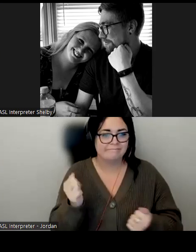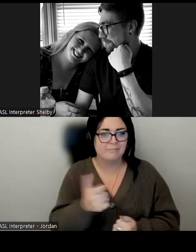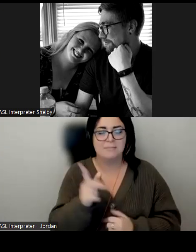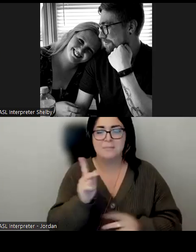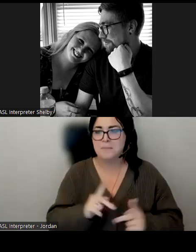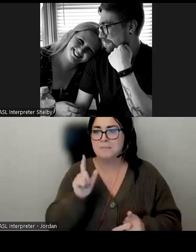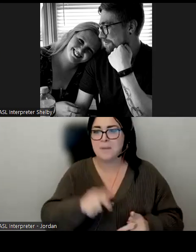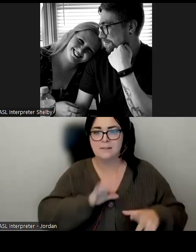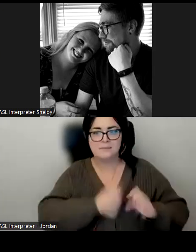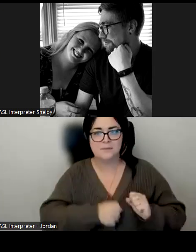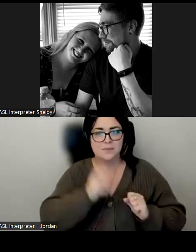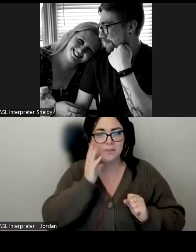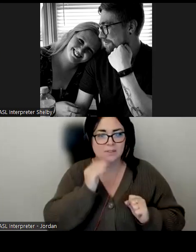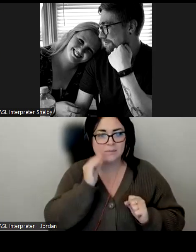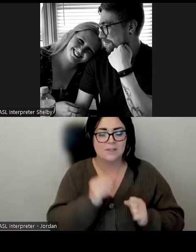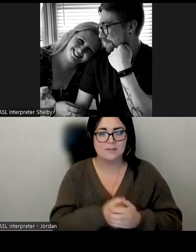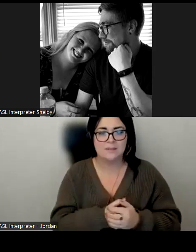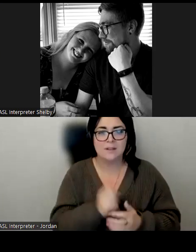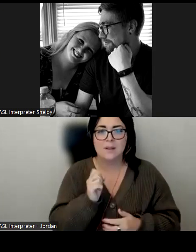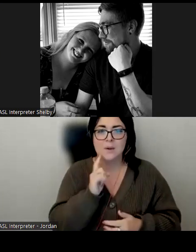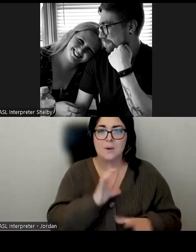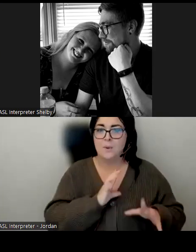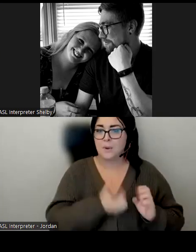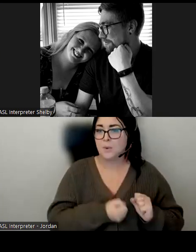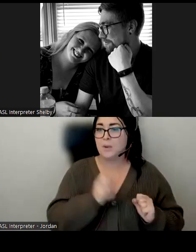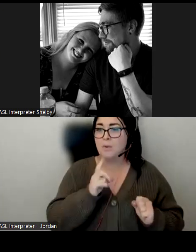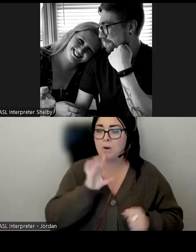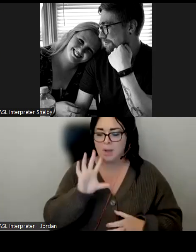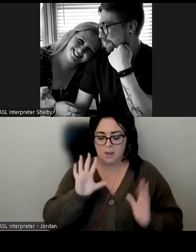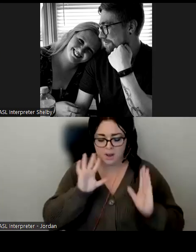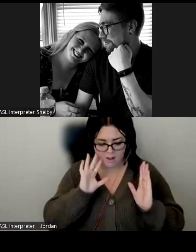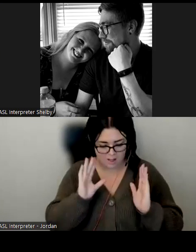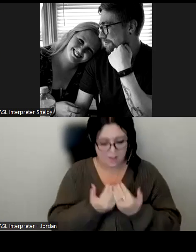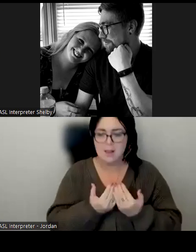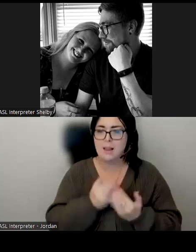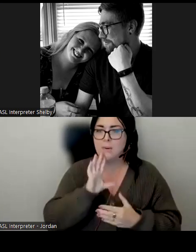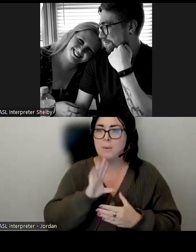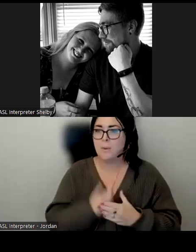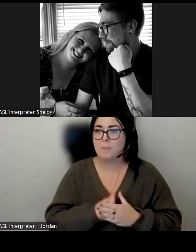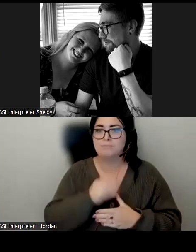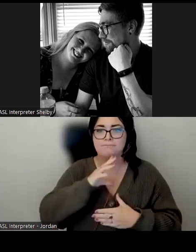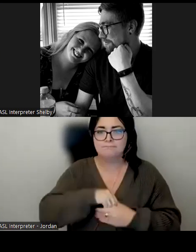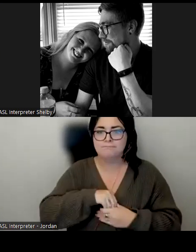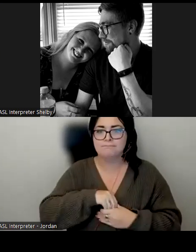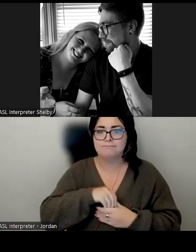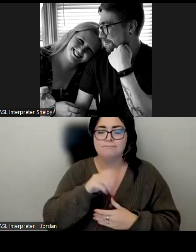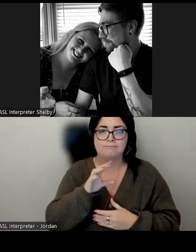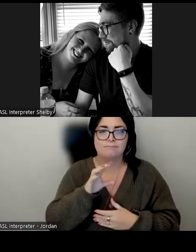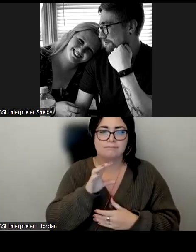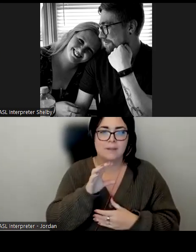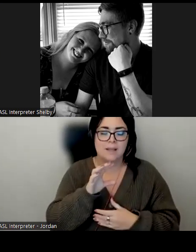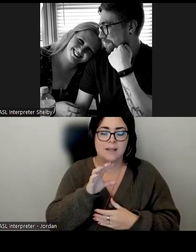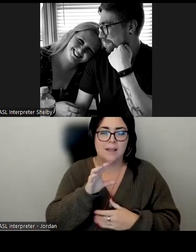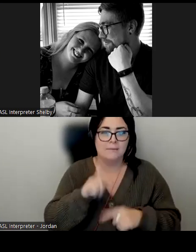simply, we either grieve or we close ourselves off and we become hard or numb and we stop